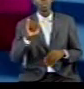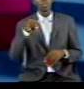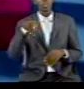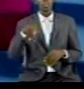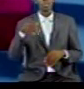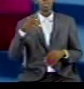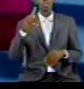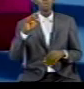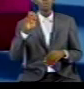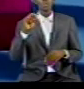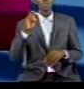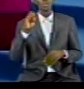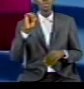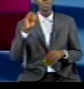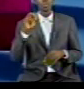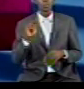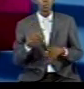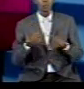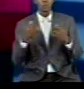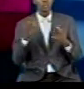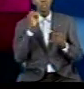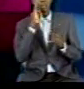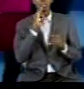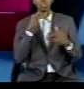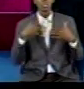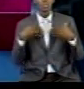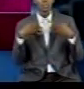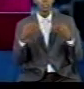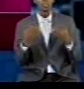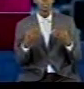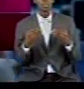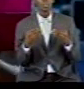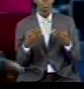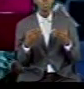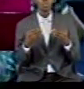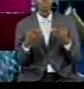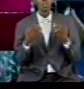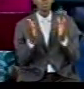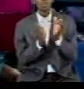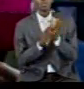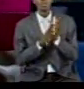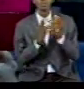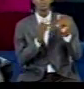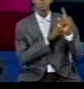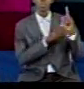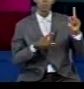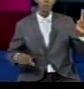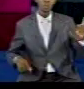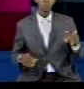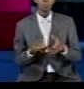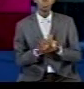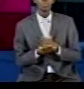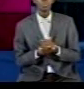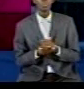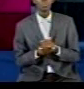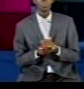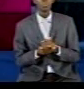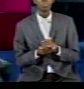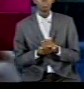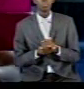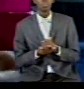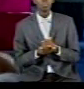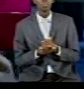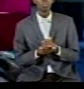received a healing. You can go ahead and praise the Lord.